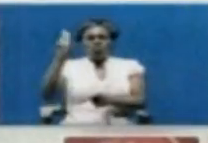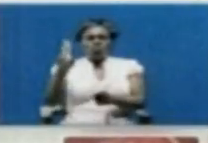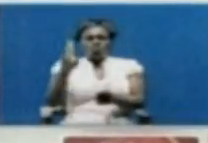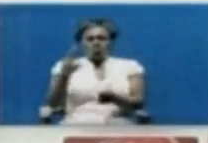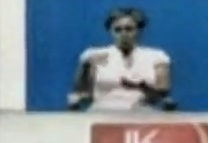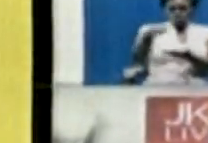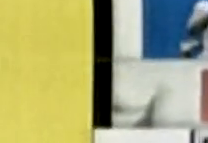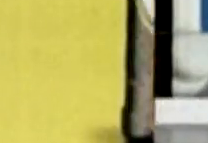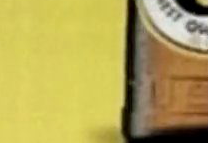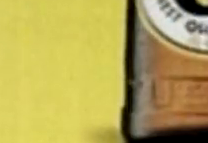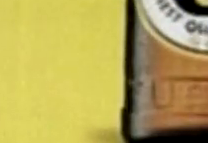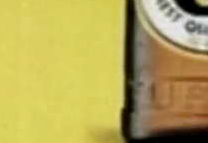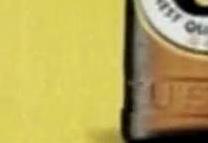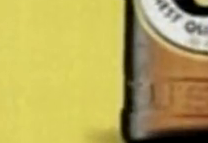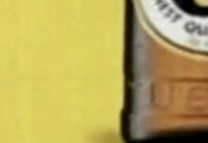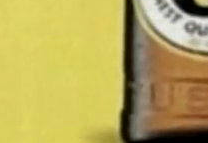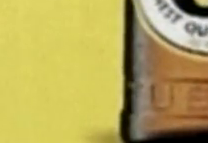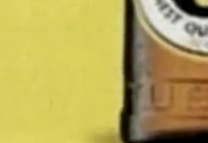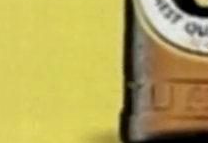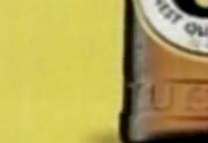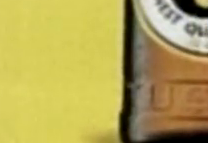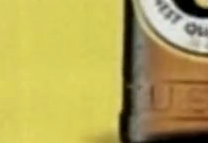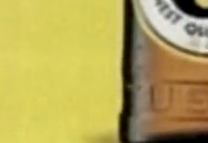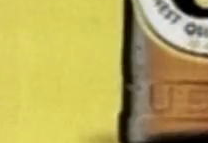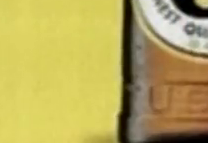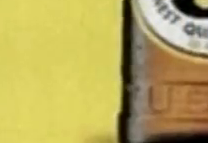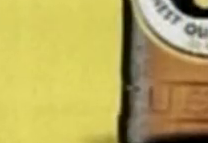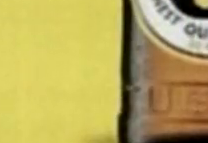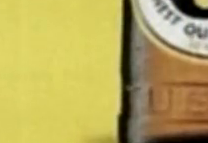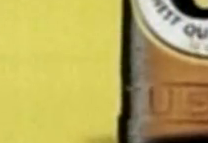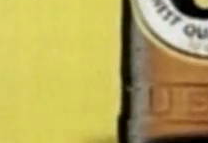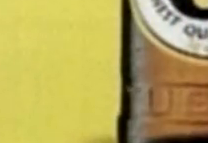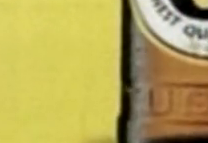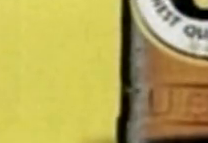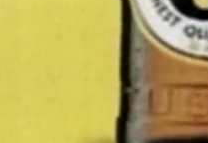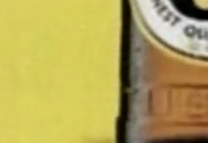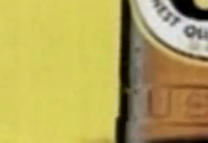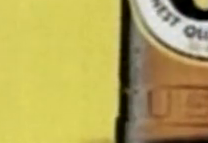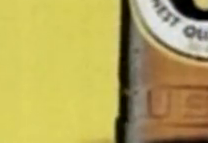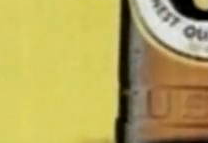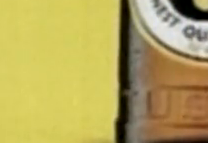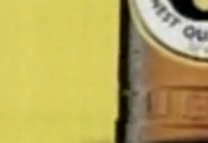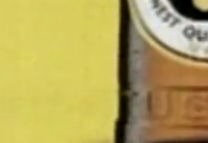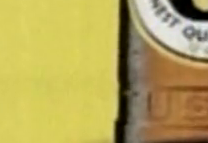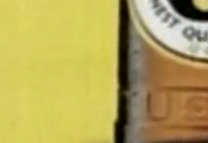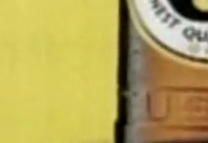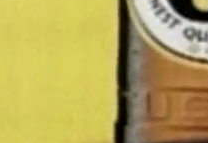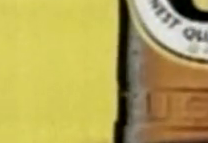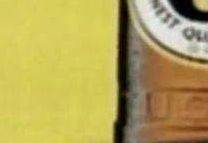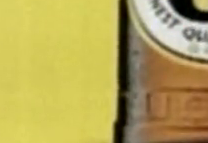Yes, it has to. It will have one. Yeah. What do you envision with that? What else do you envision with this art center based in Kisumu